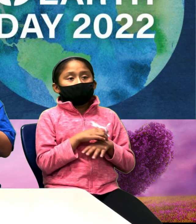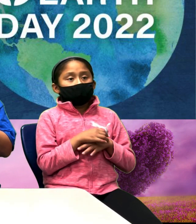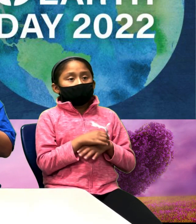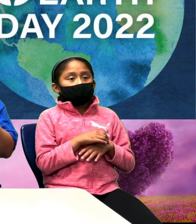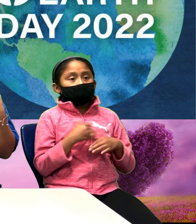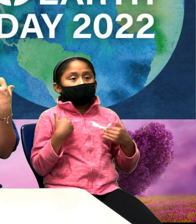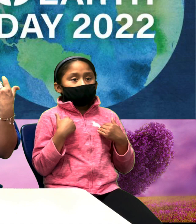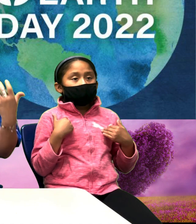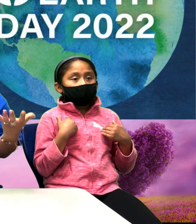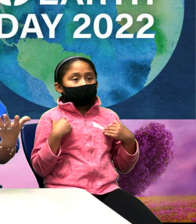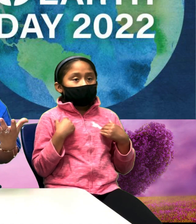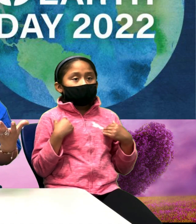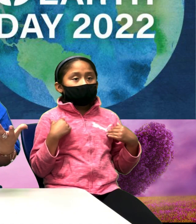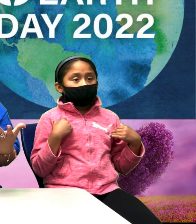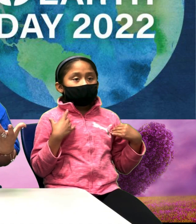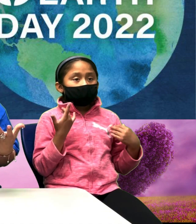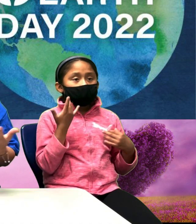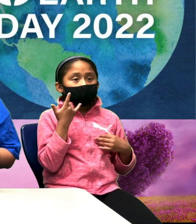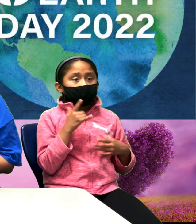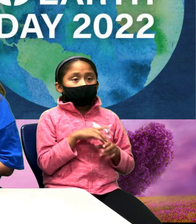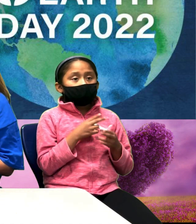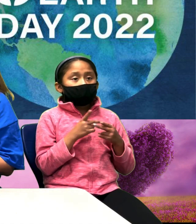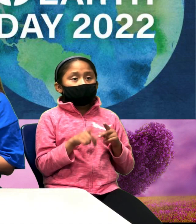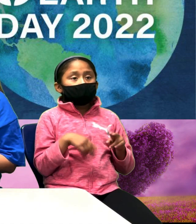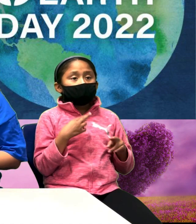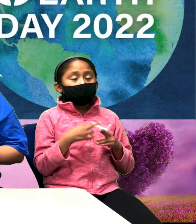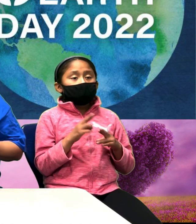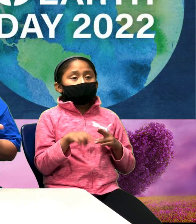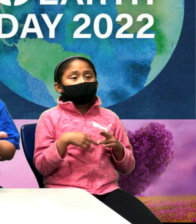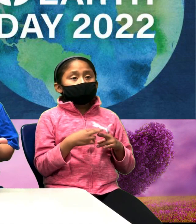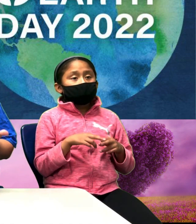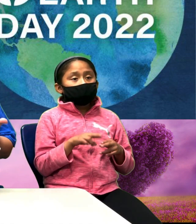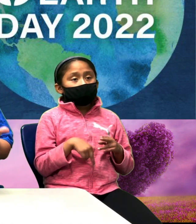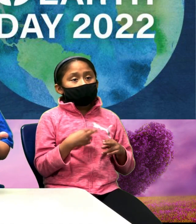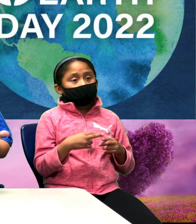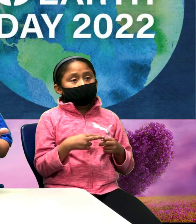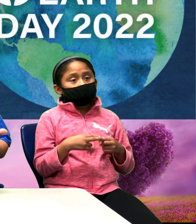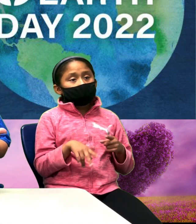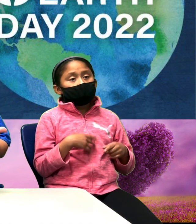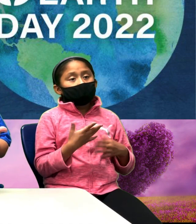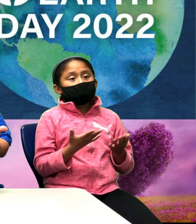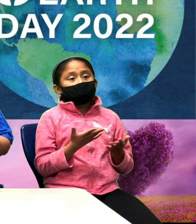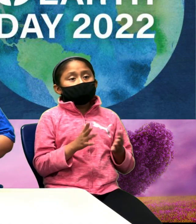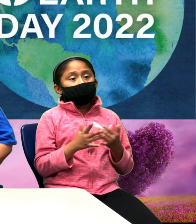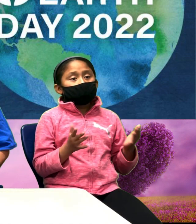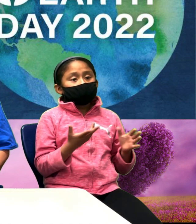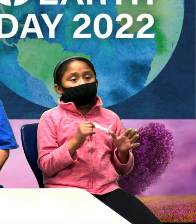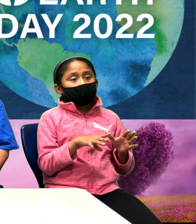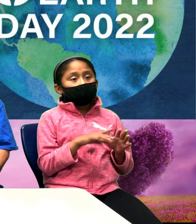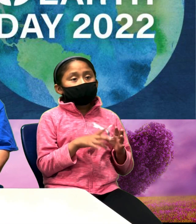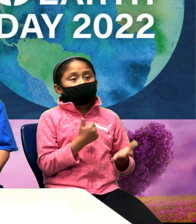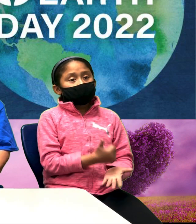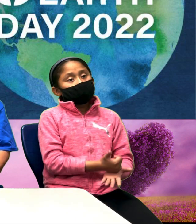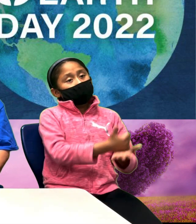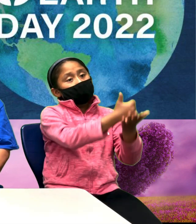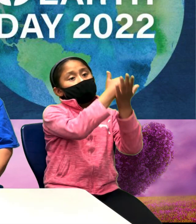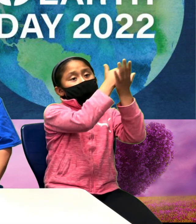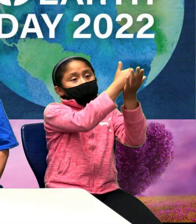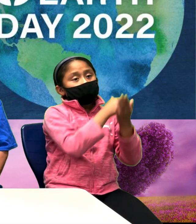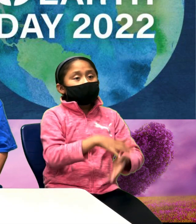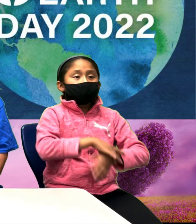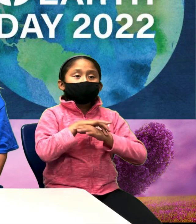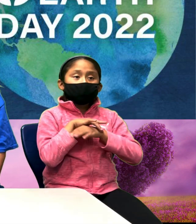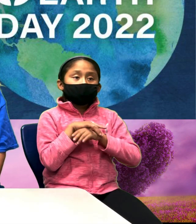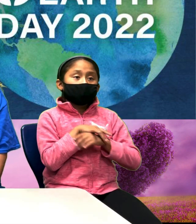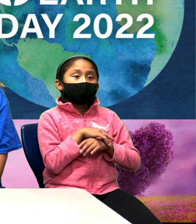may know that we recycle here. Why? To help the Earth. You may notice that